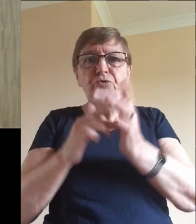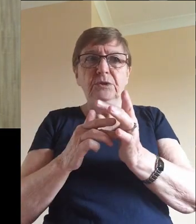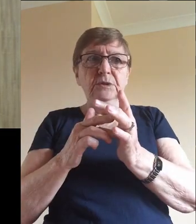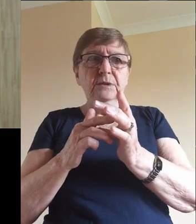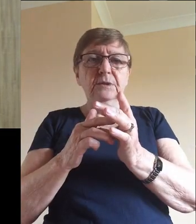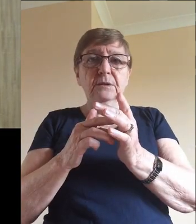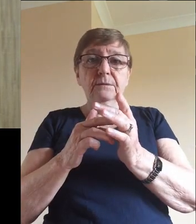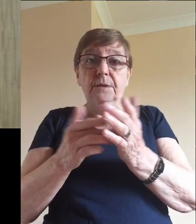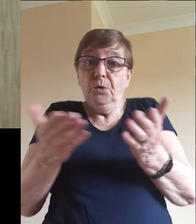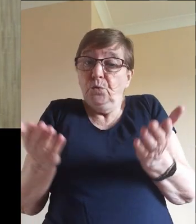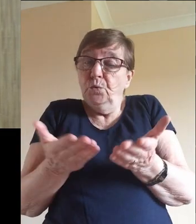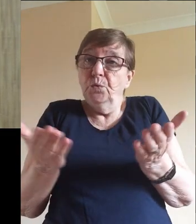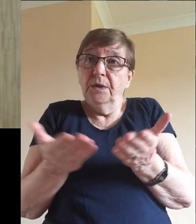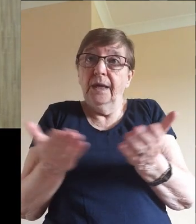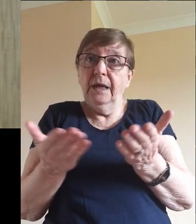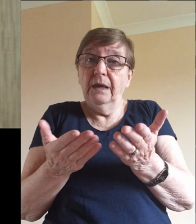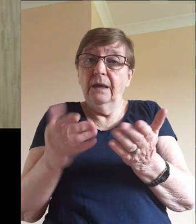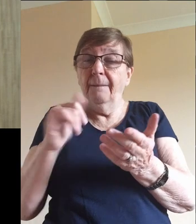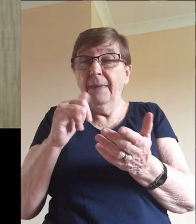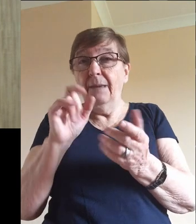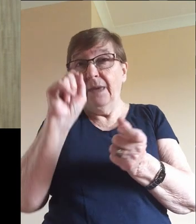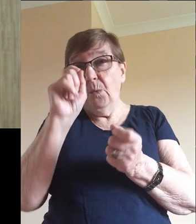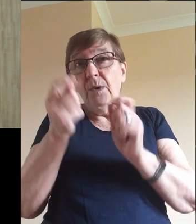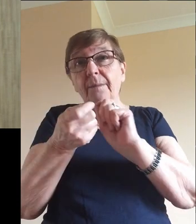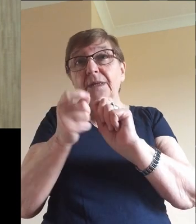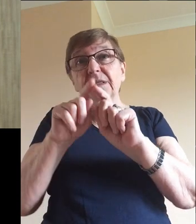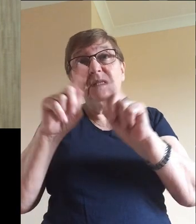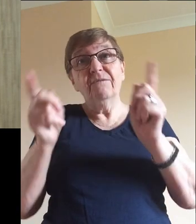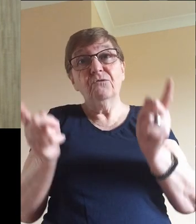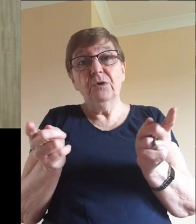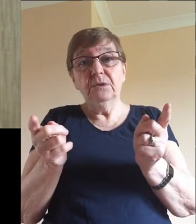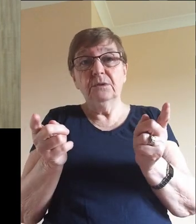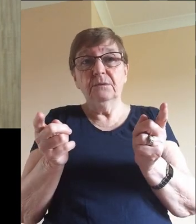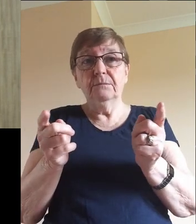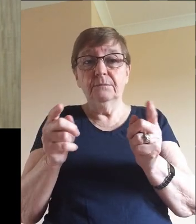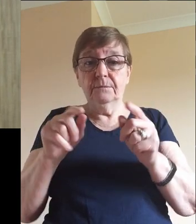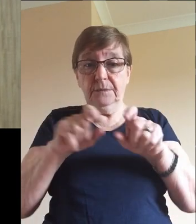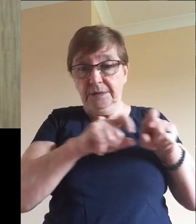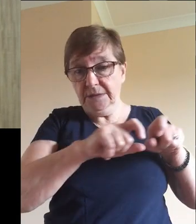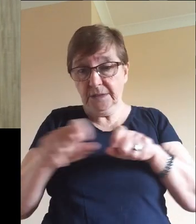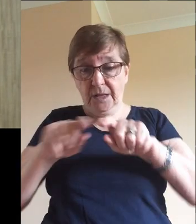And today it might be slightly different for us, but there are still challenges.